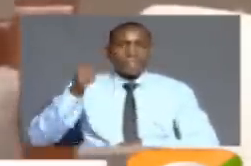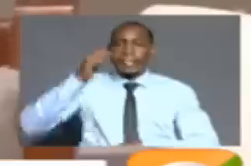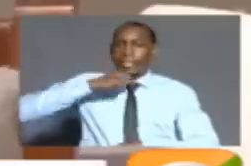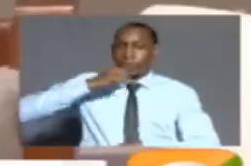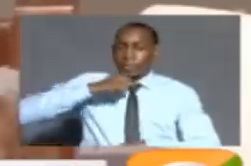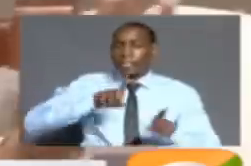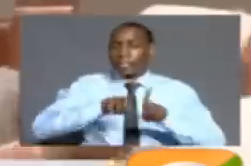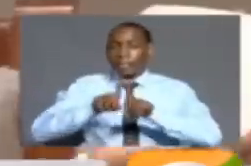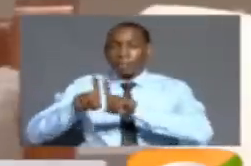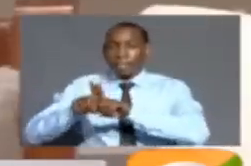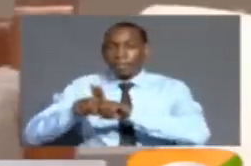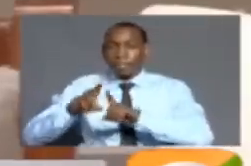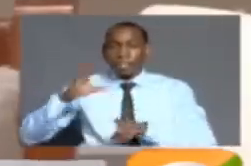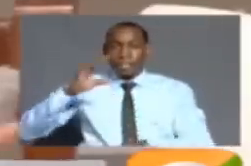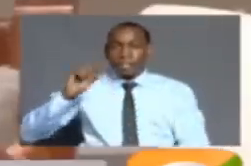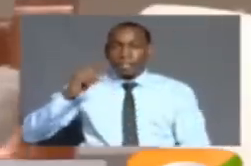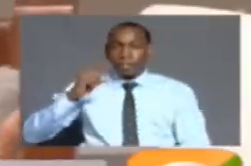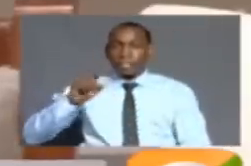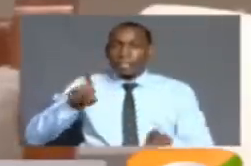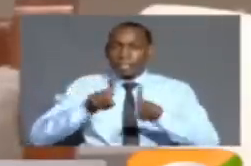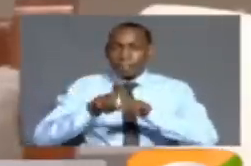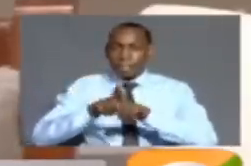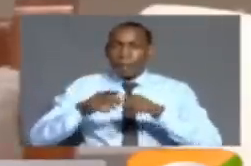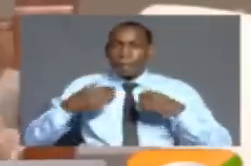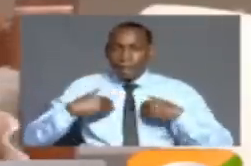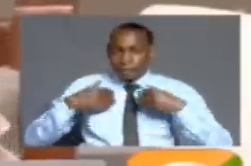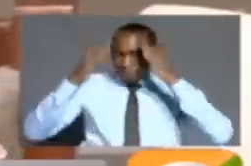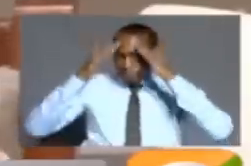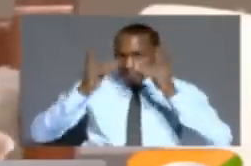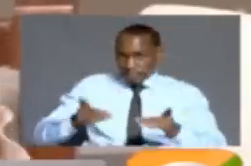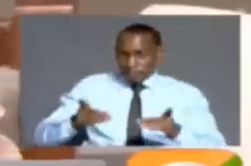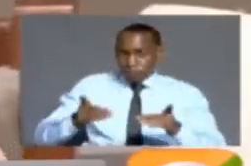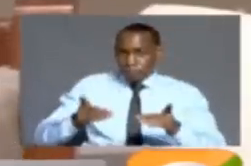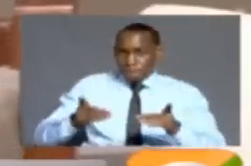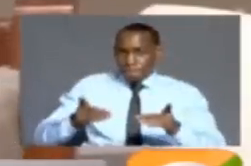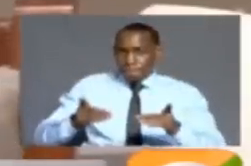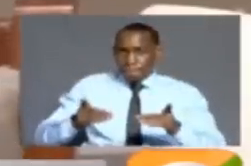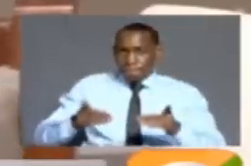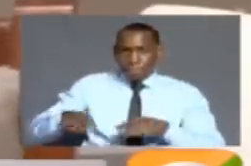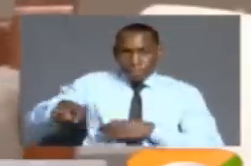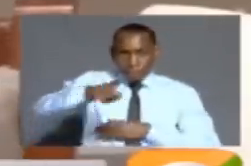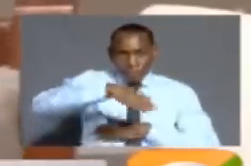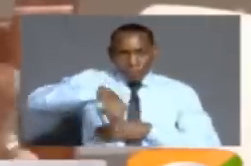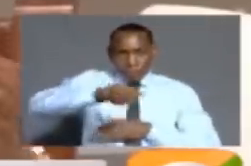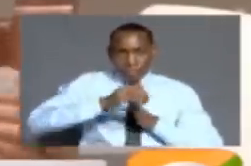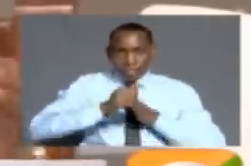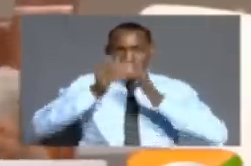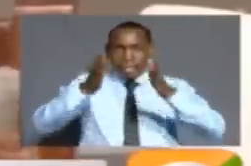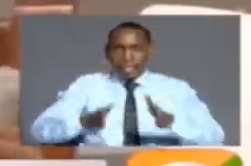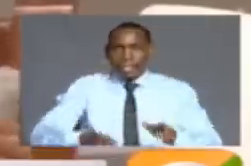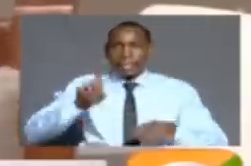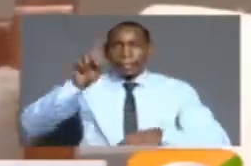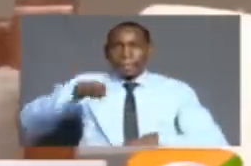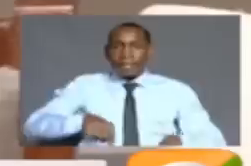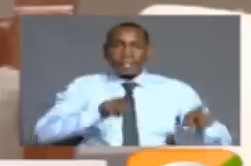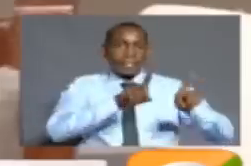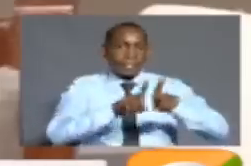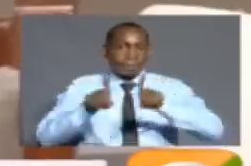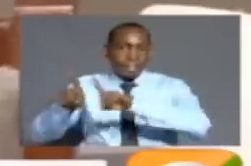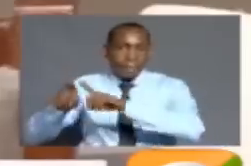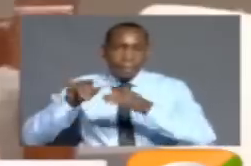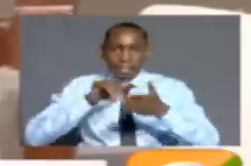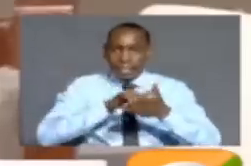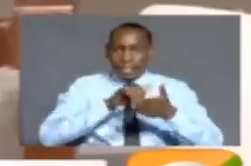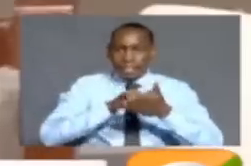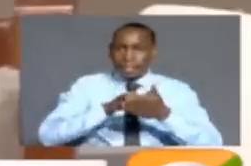Kitui as well, COG as well, have come out and taken a position. Right. So as leaders, we must also make sure that